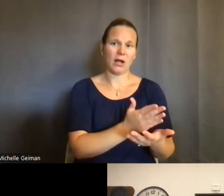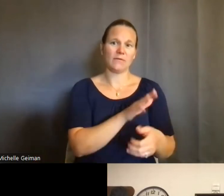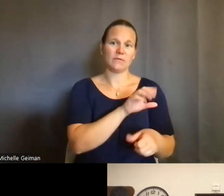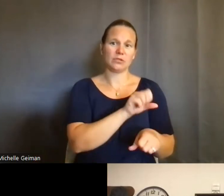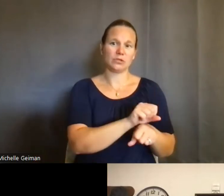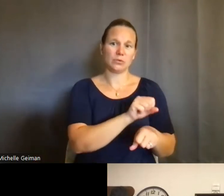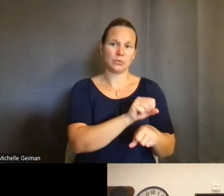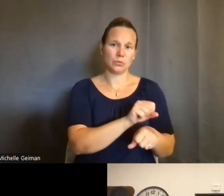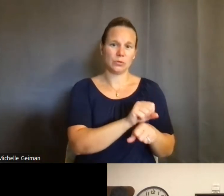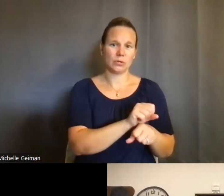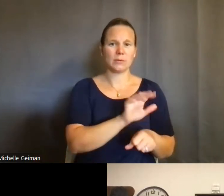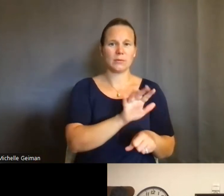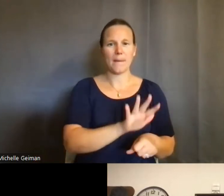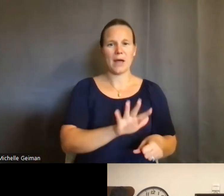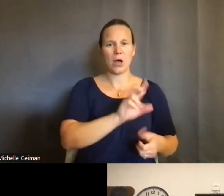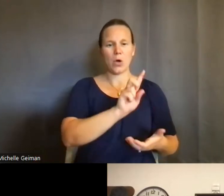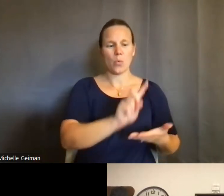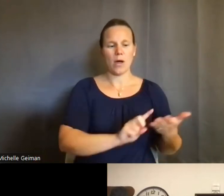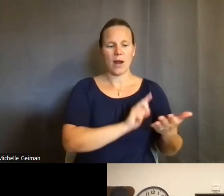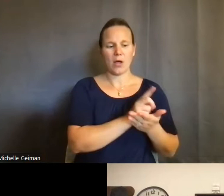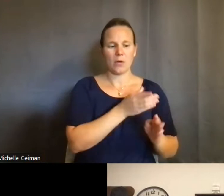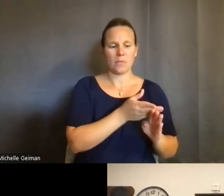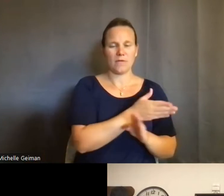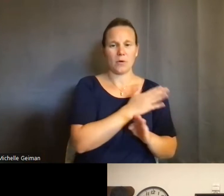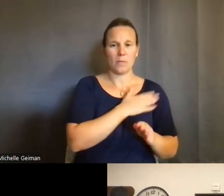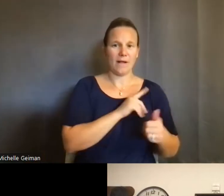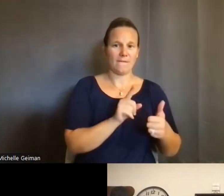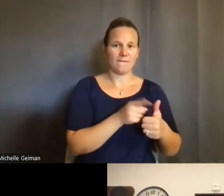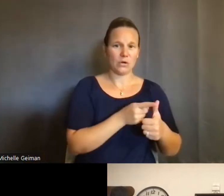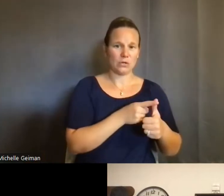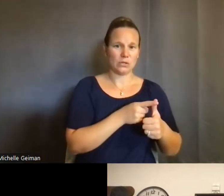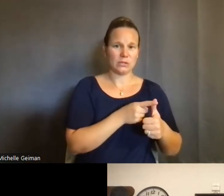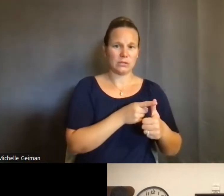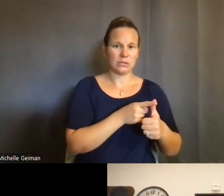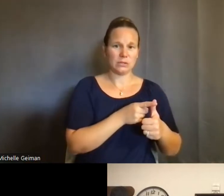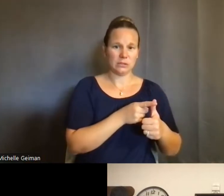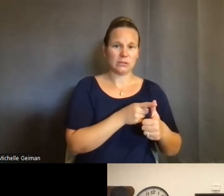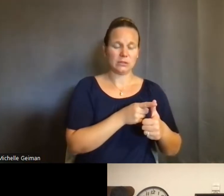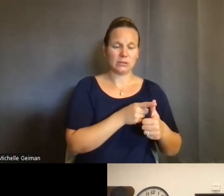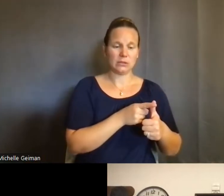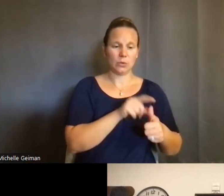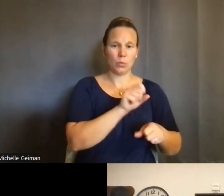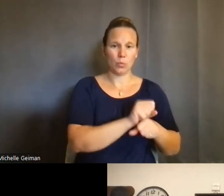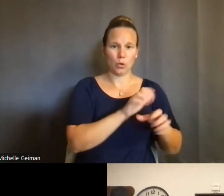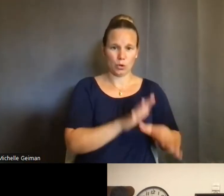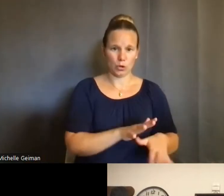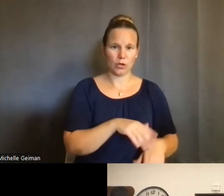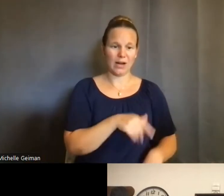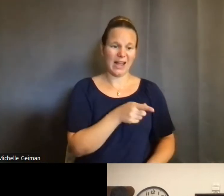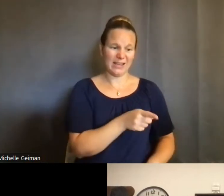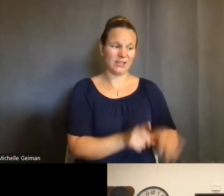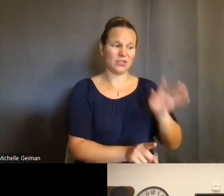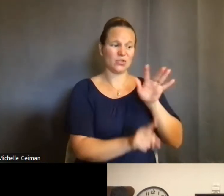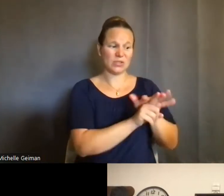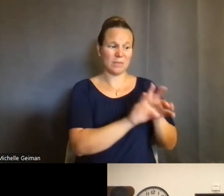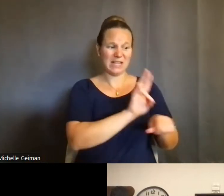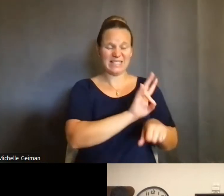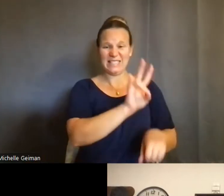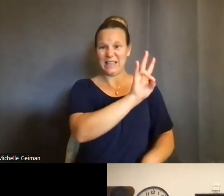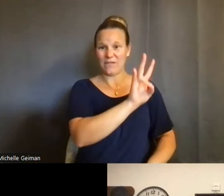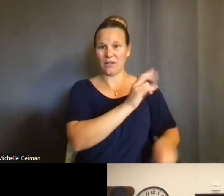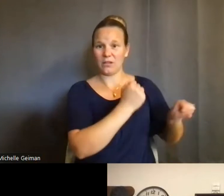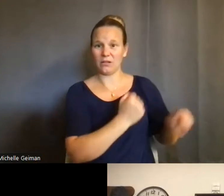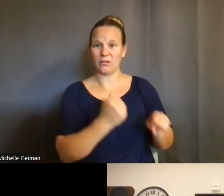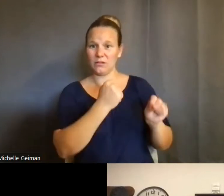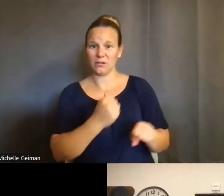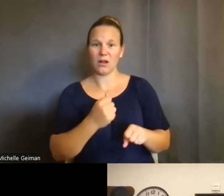first employee. That's kind of difficult because my first employee is my maintenance fella, and he gets here at 7 a.m. So I usually get to work